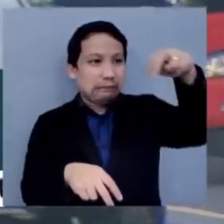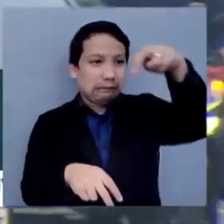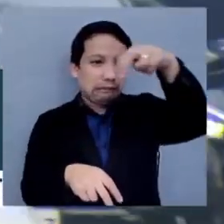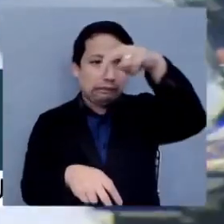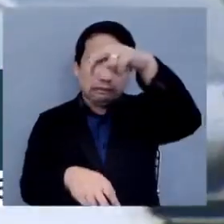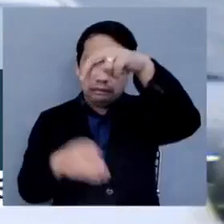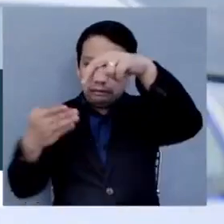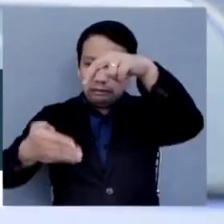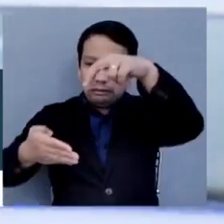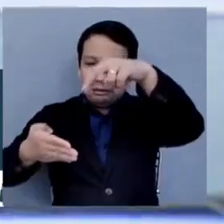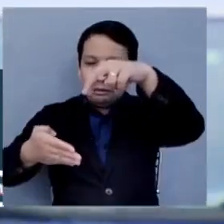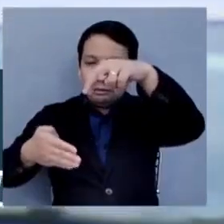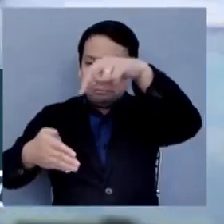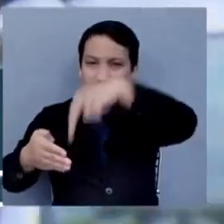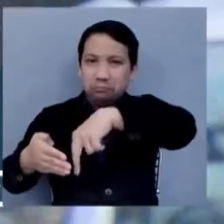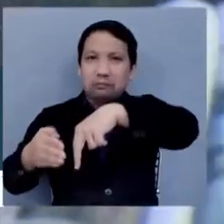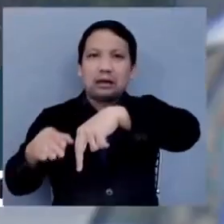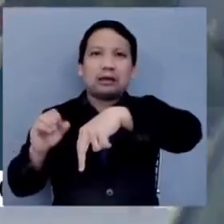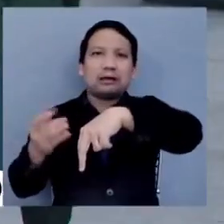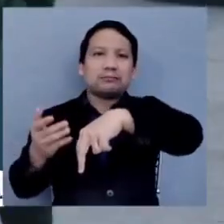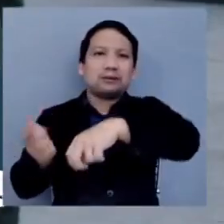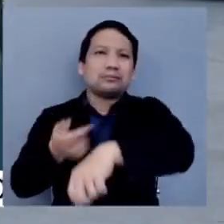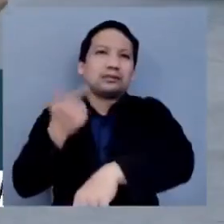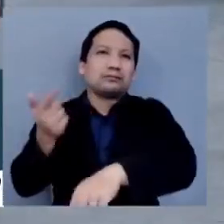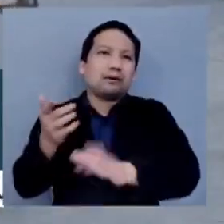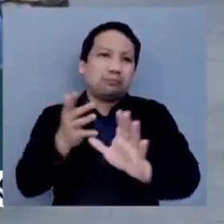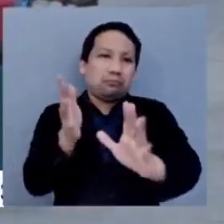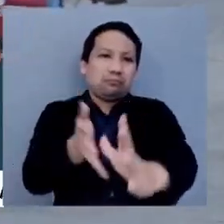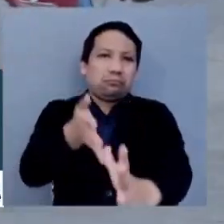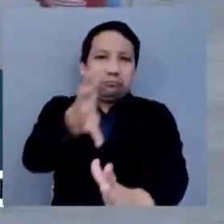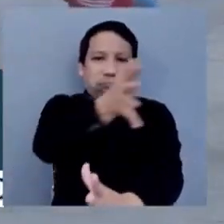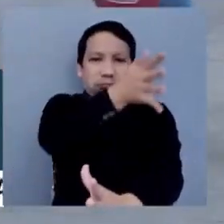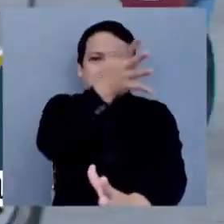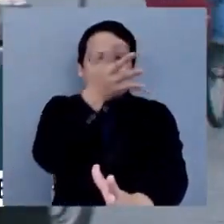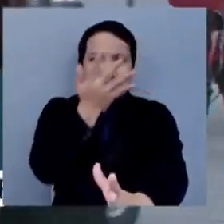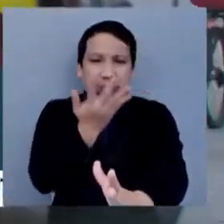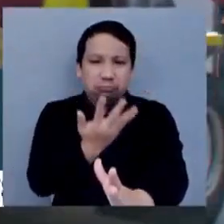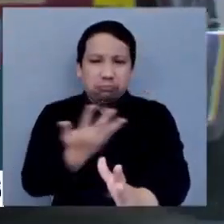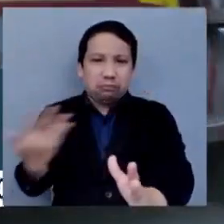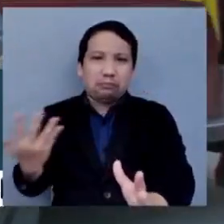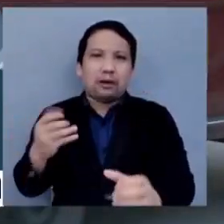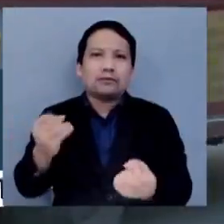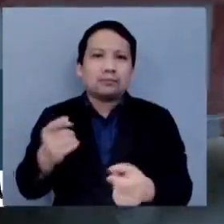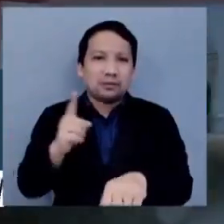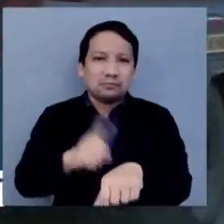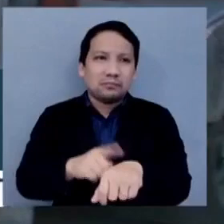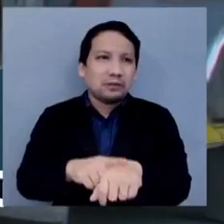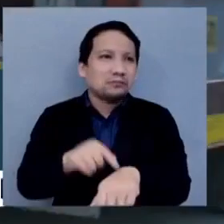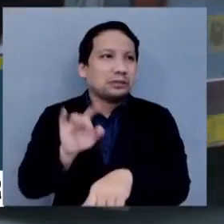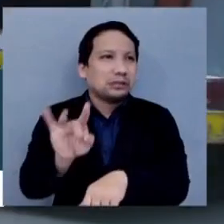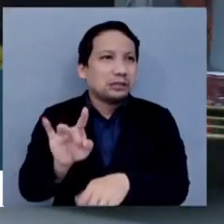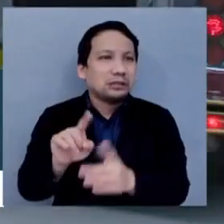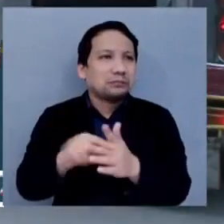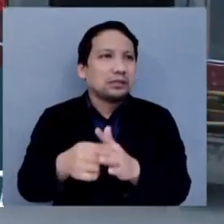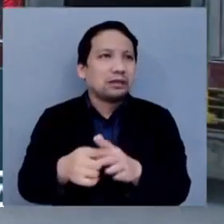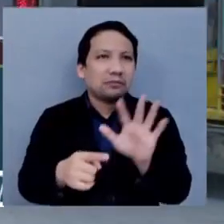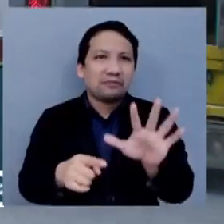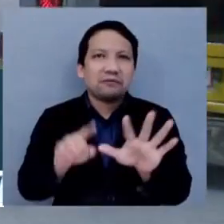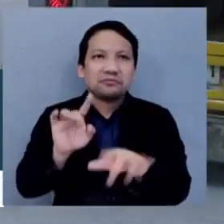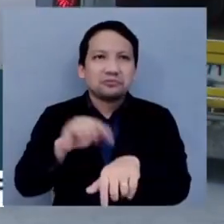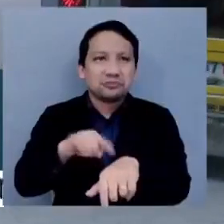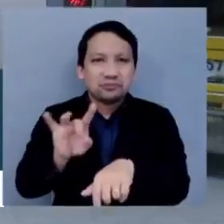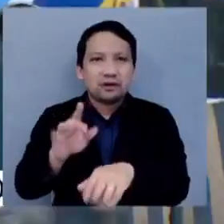the buses. And there's a long line, there's a long queue, especially during rush hours in the morning and at night.